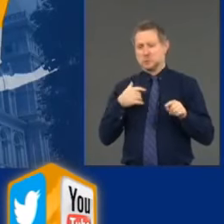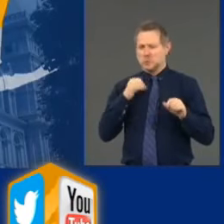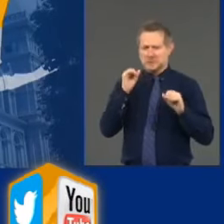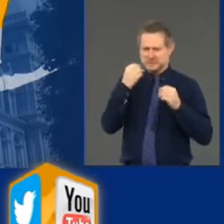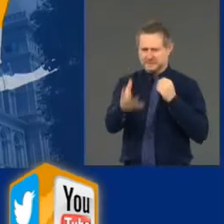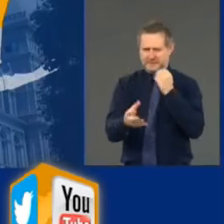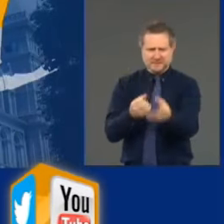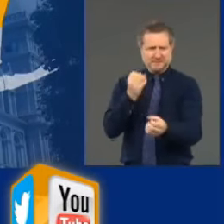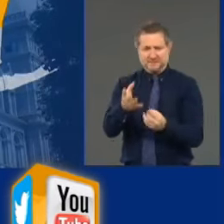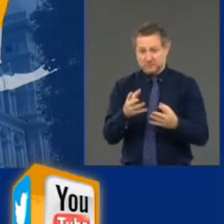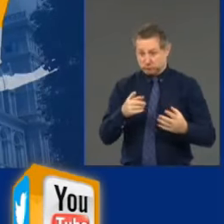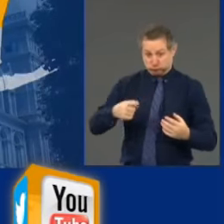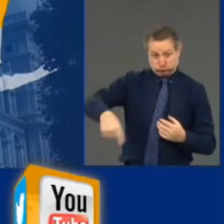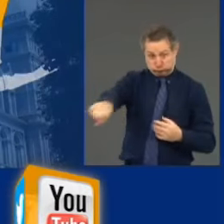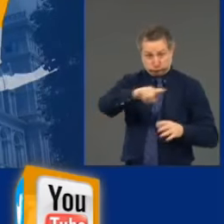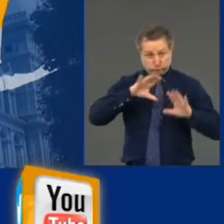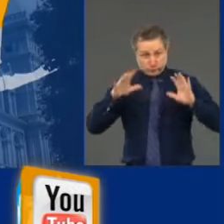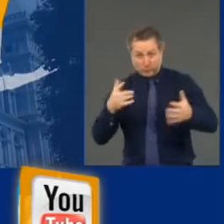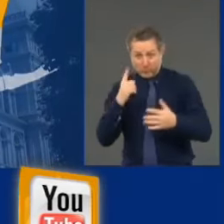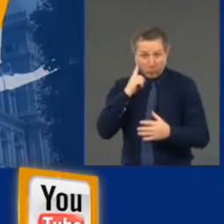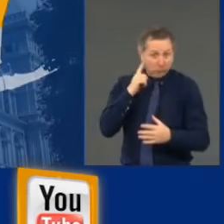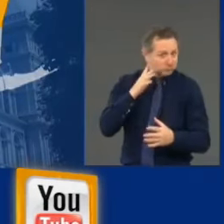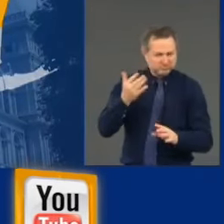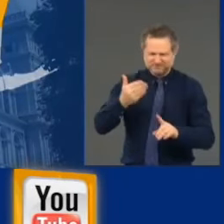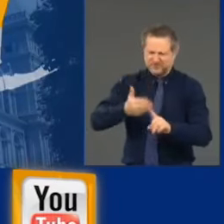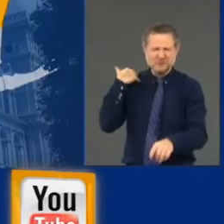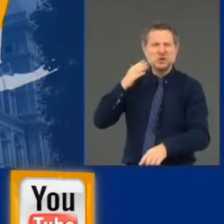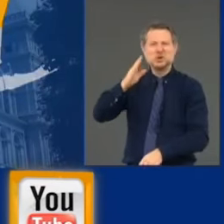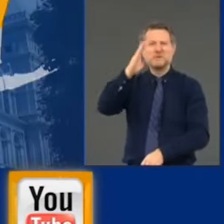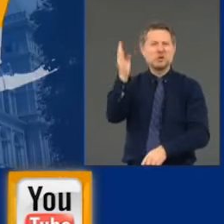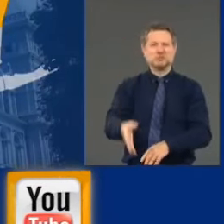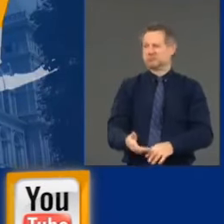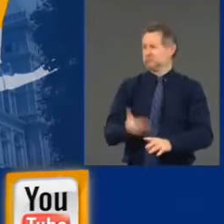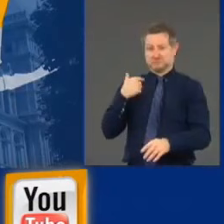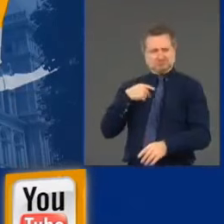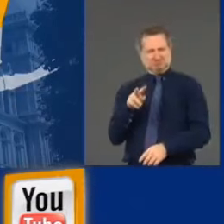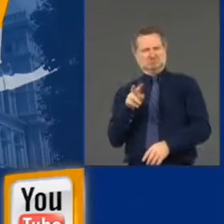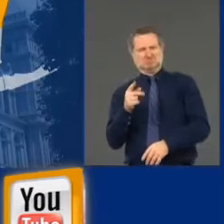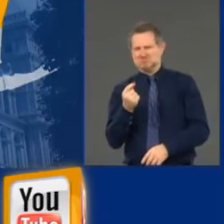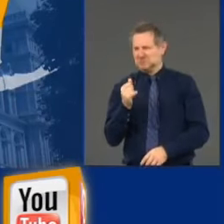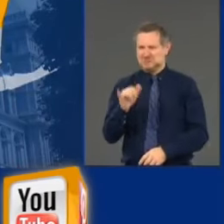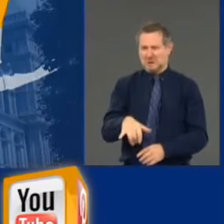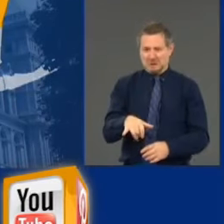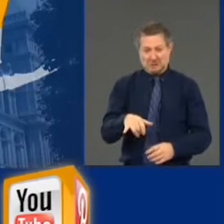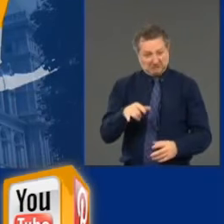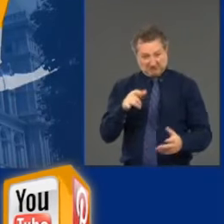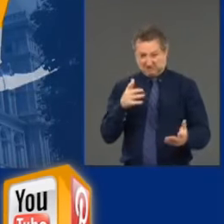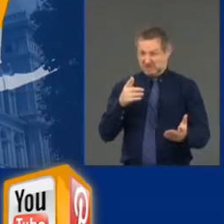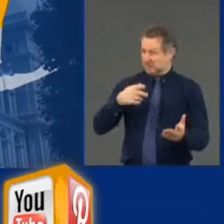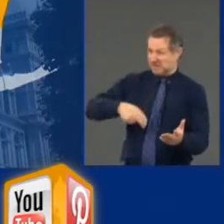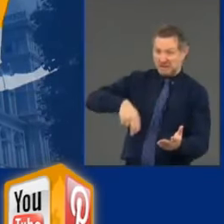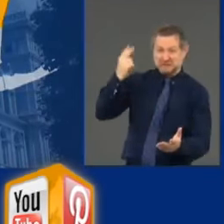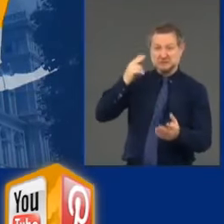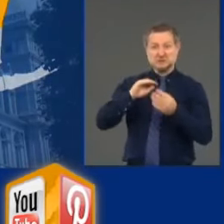mean. We've never done testing on this scale. We've never done tracing on this scale. We'll have thousands of